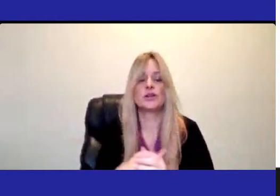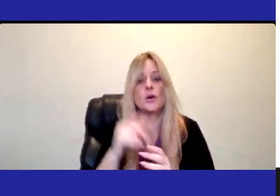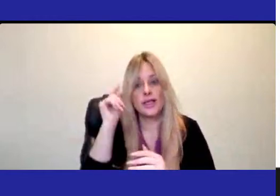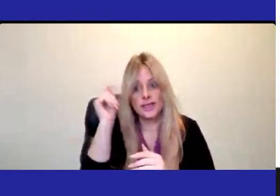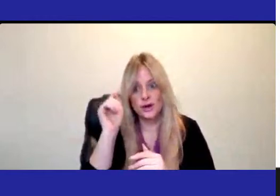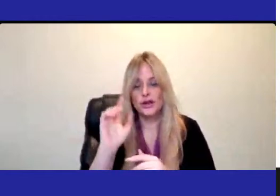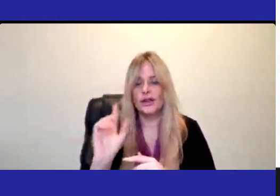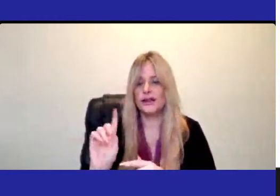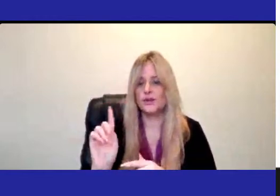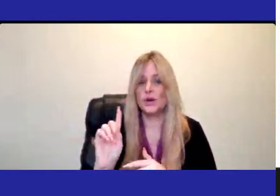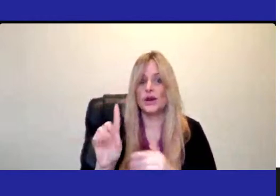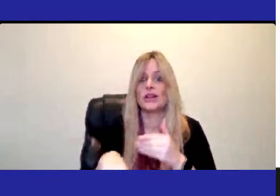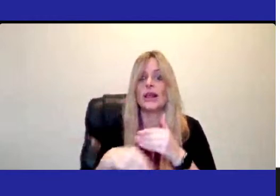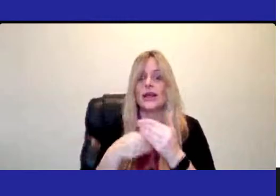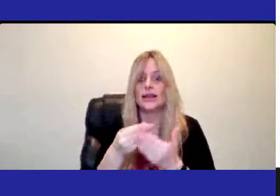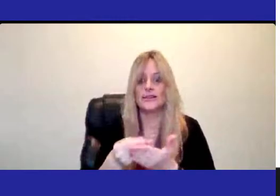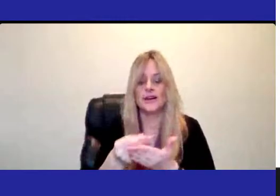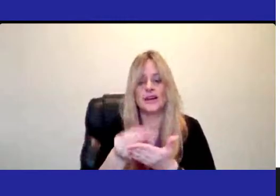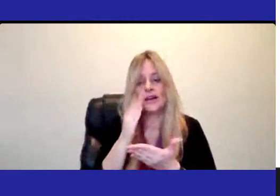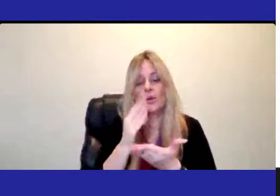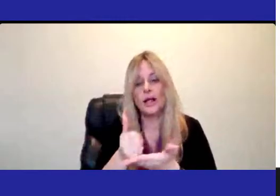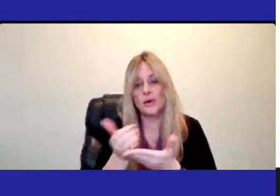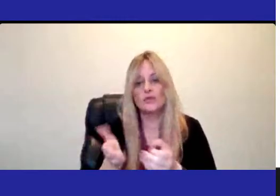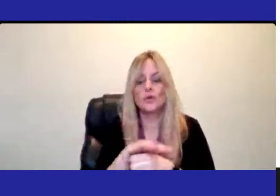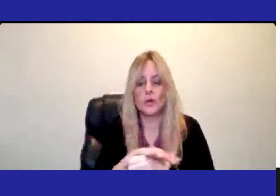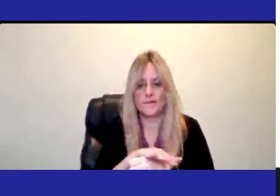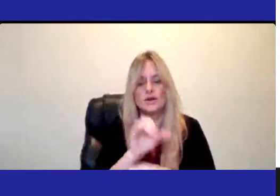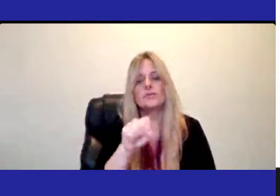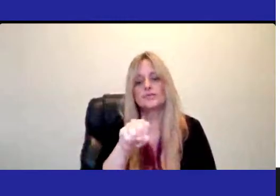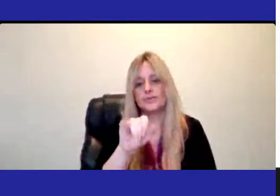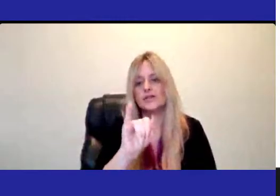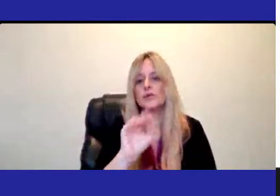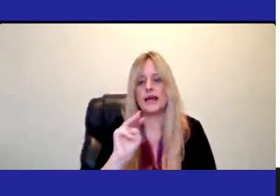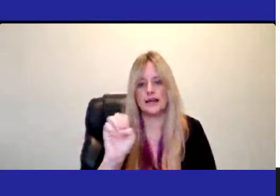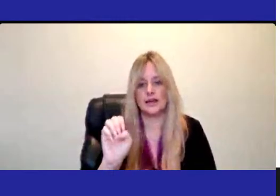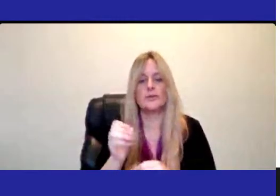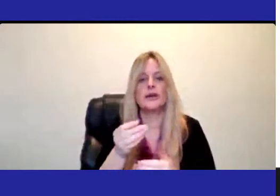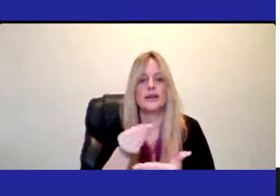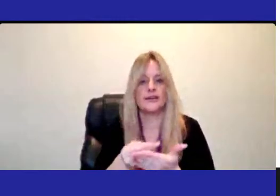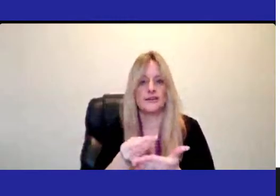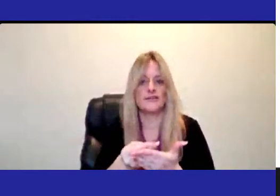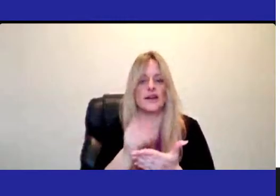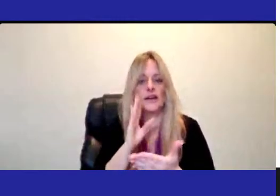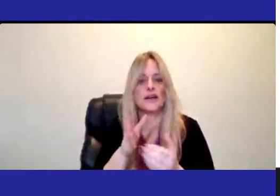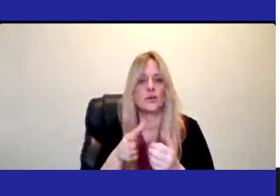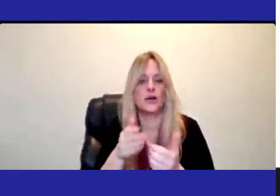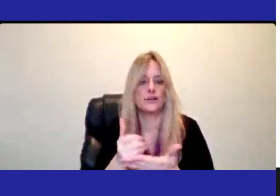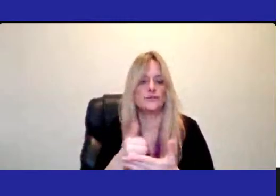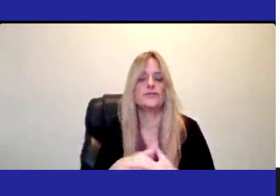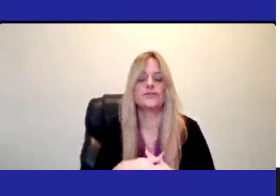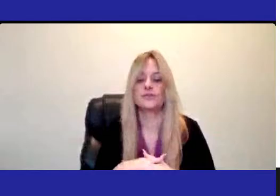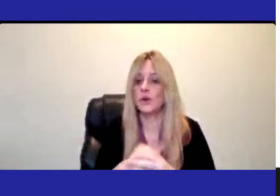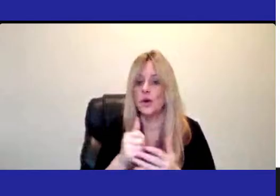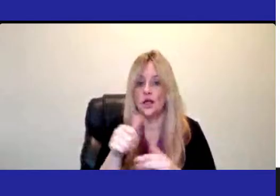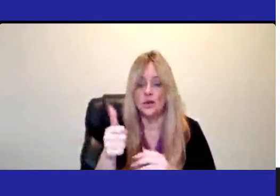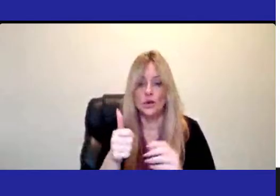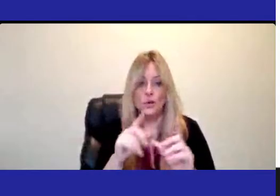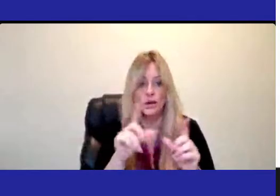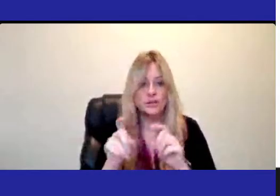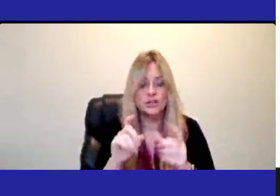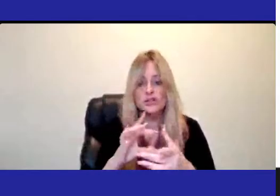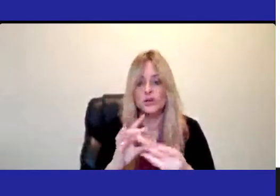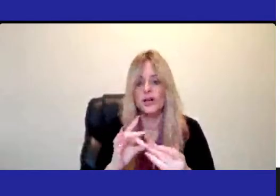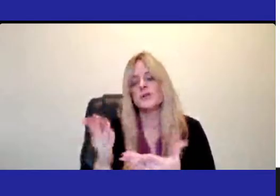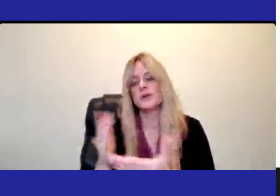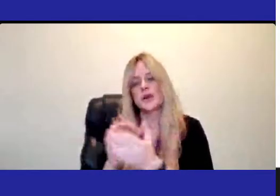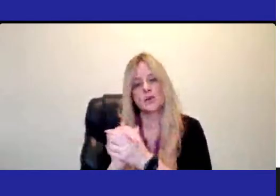be helping right. to cover the costs. That's so right. That's so what that the IME funding certainly is really helps helpful that. for. Excellent. Other questions or comments? Otherwise, congratulations. I